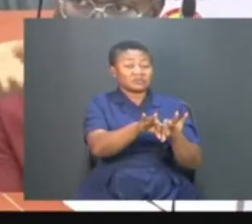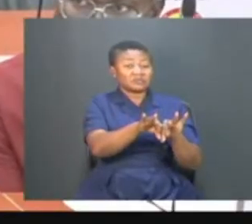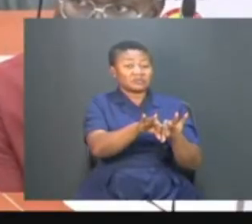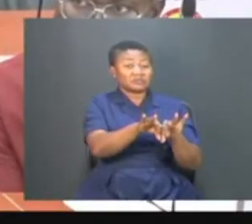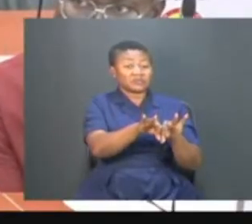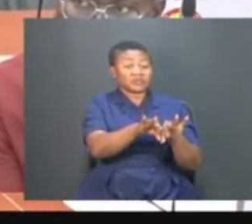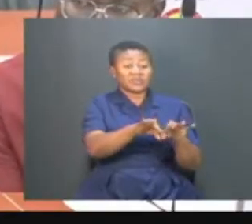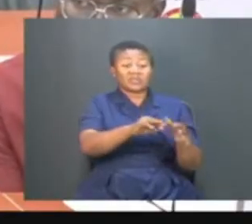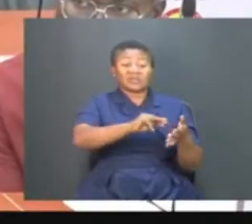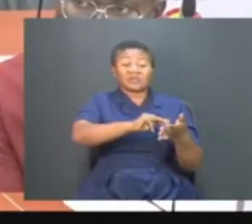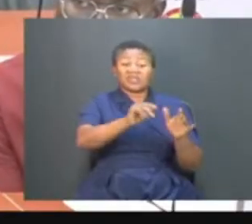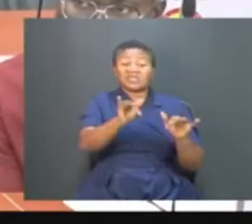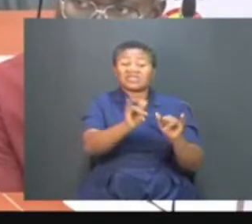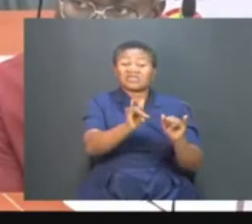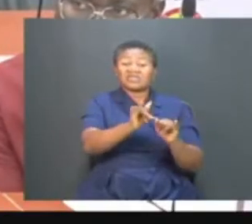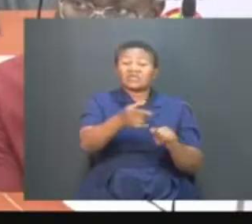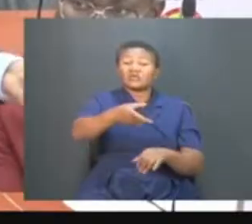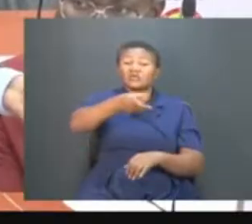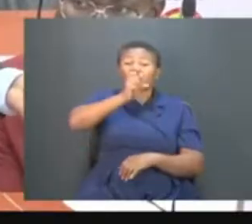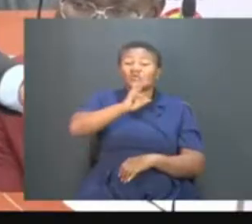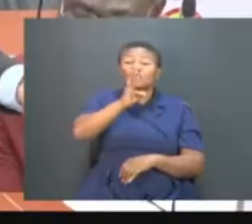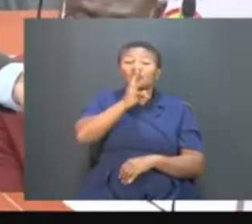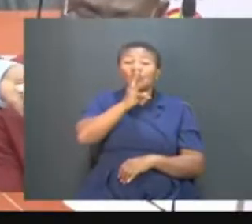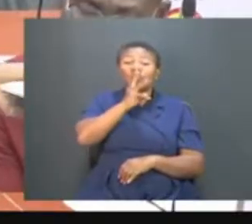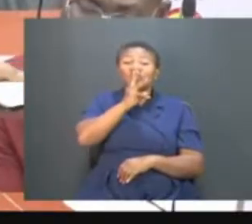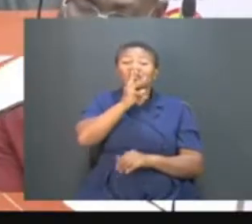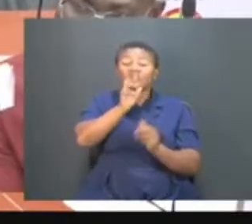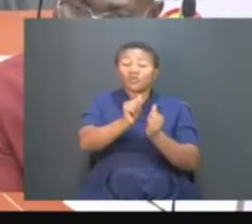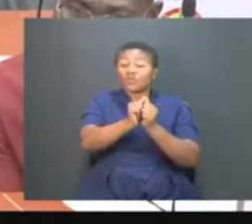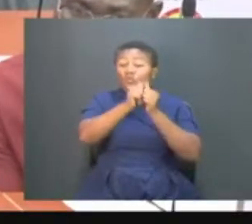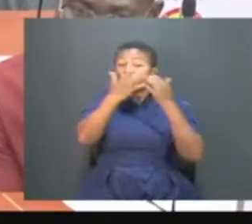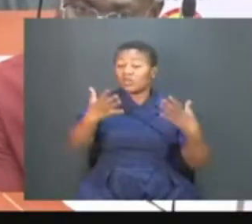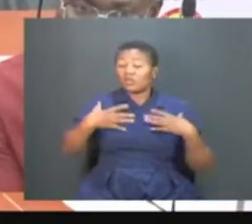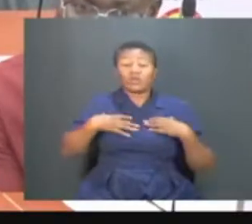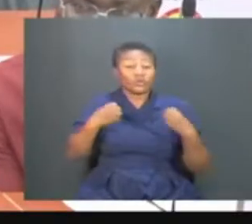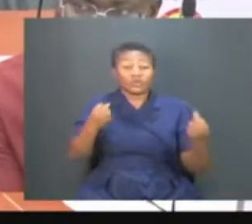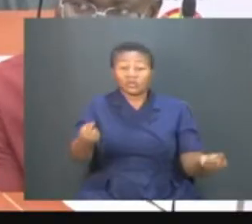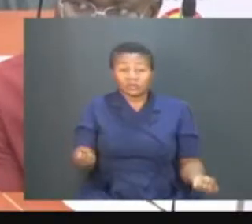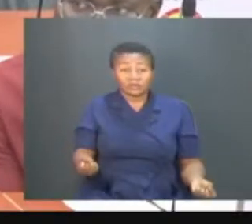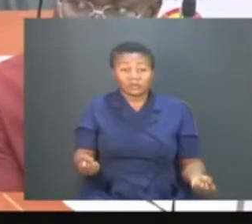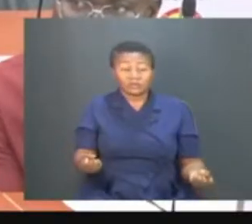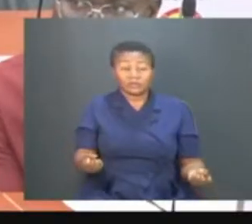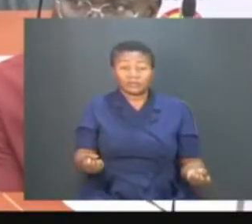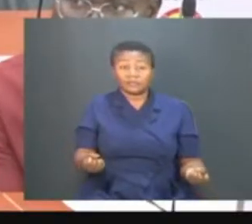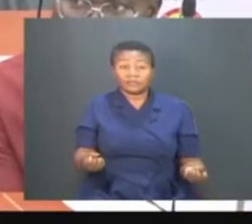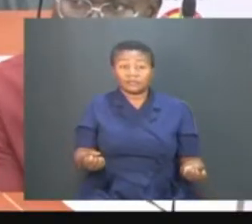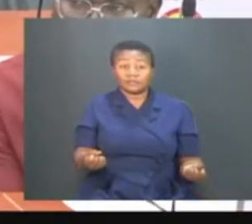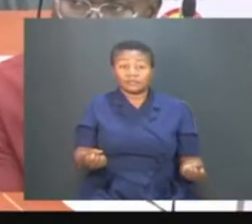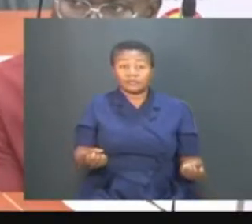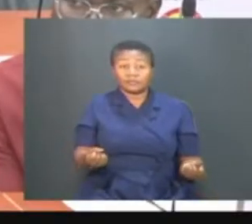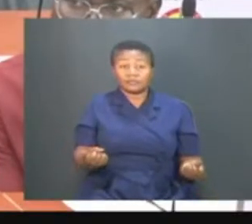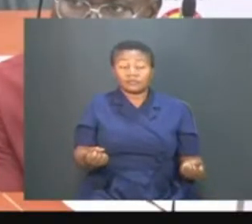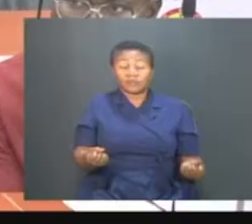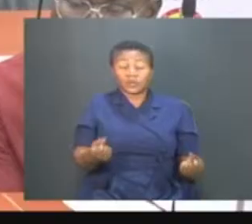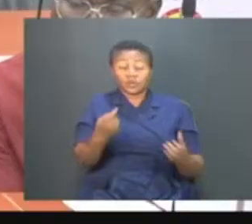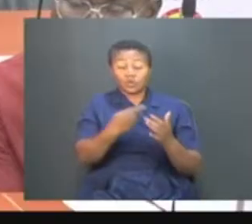water when you have infection. It's nothing. That's right. So, Mr. Speaker, all that I